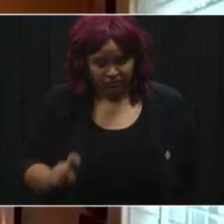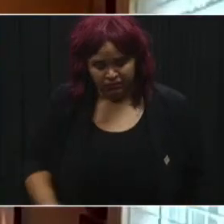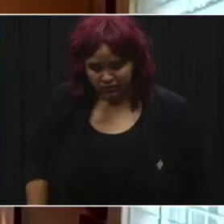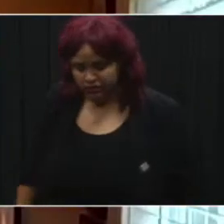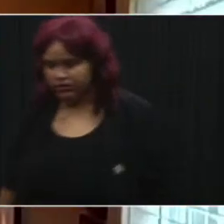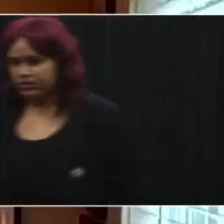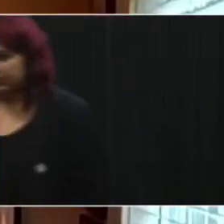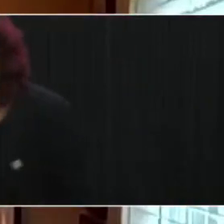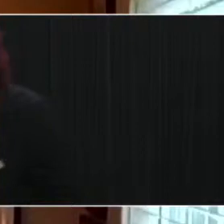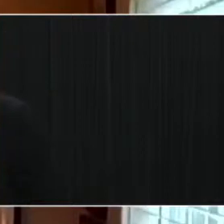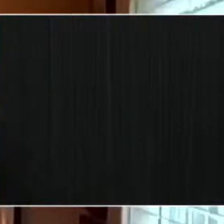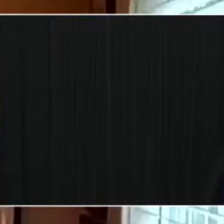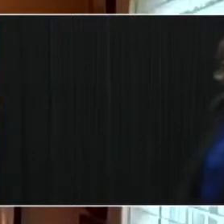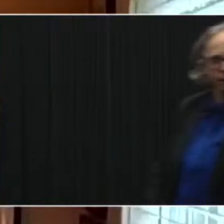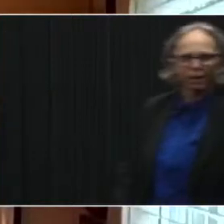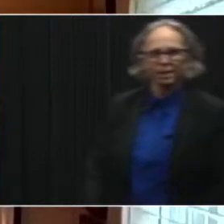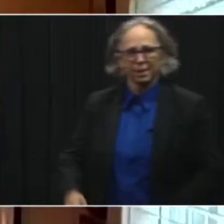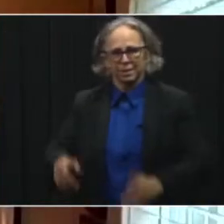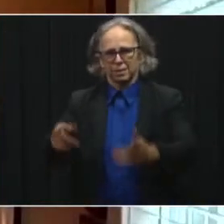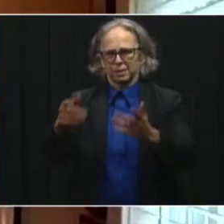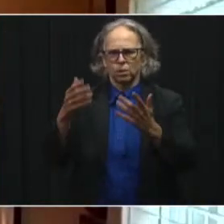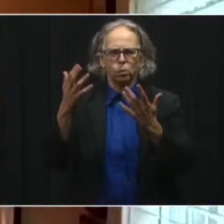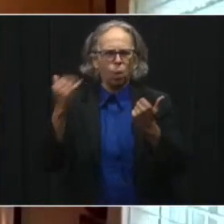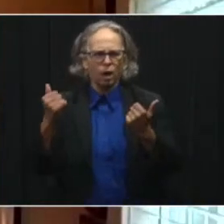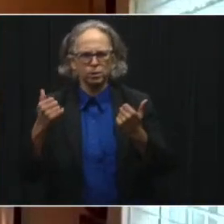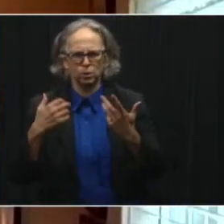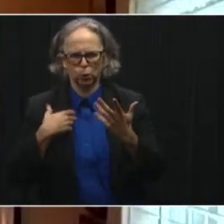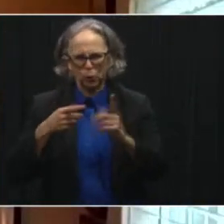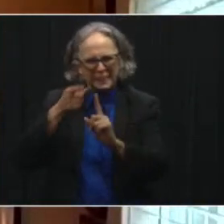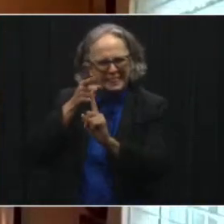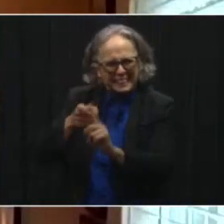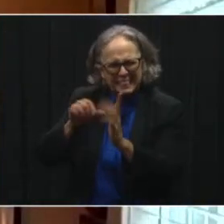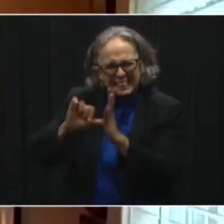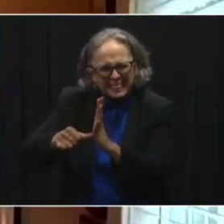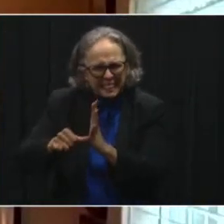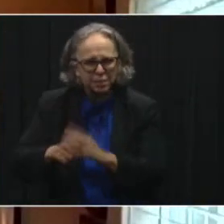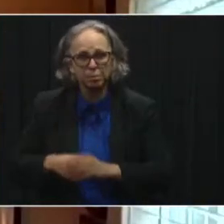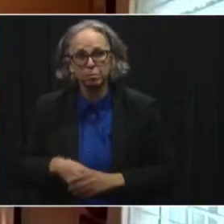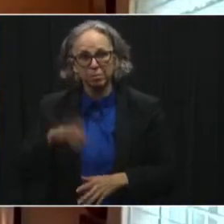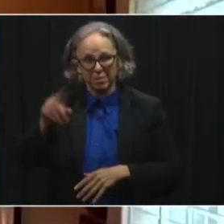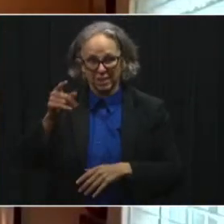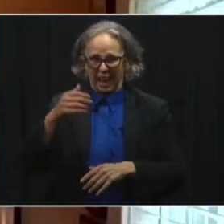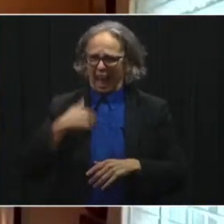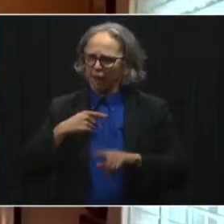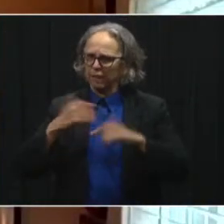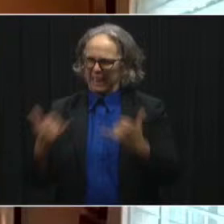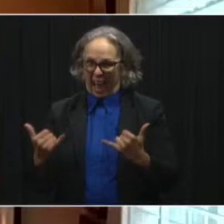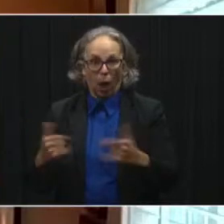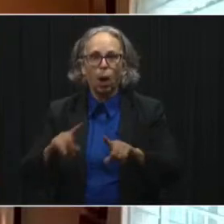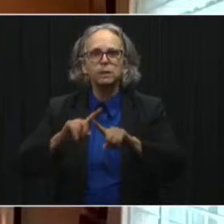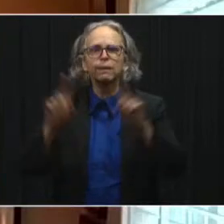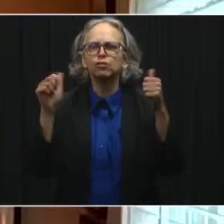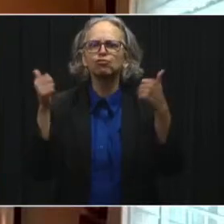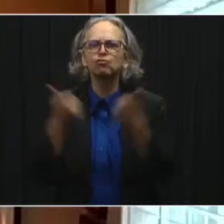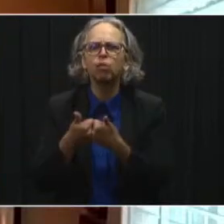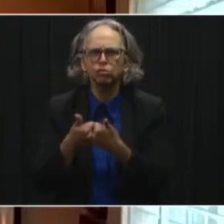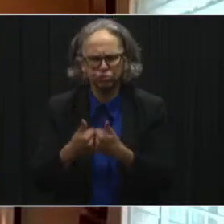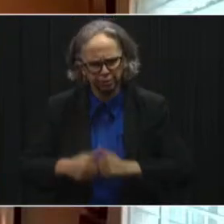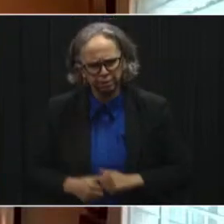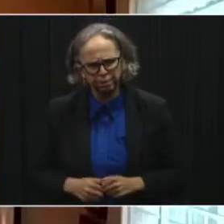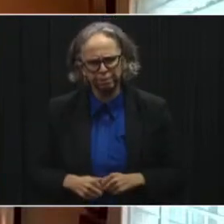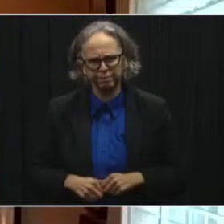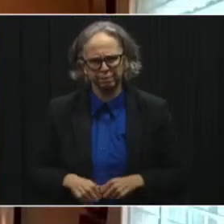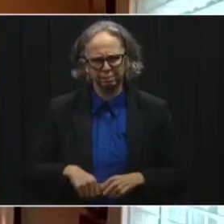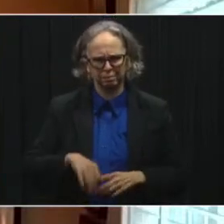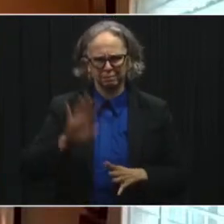standing up those sites. We still have the ability to stand those up and stand them up very quickly in terms of the